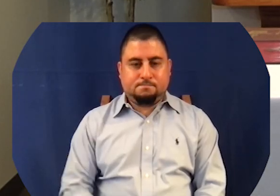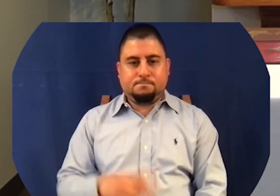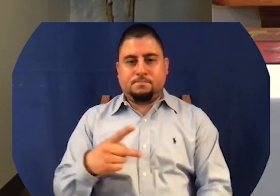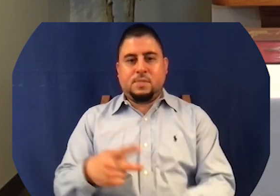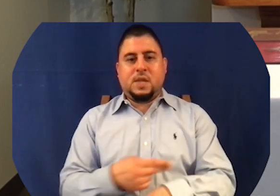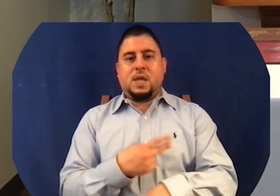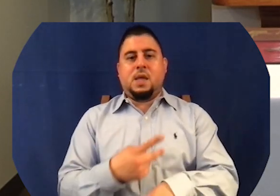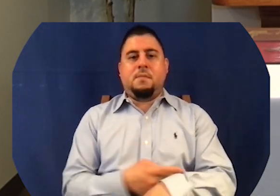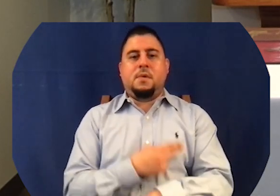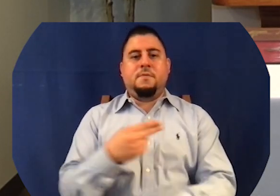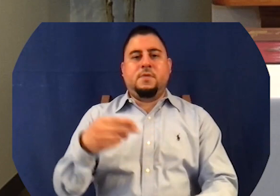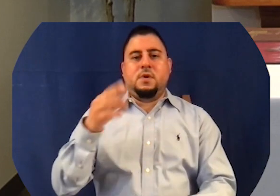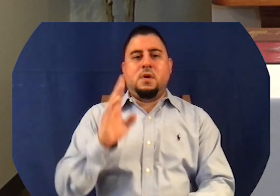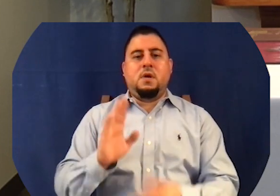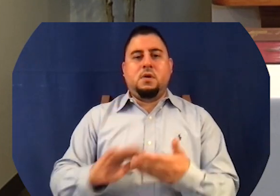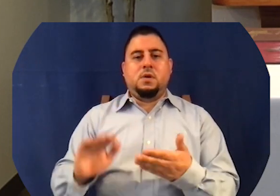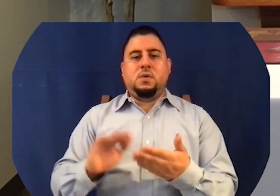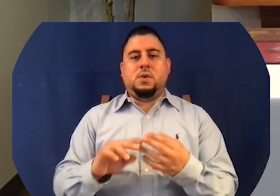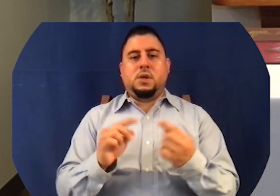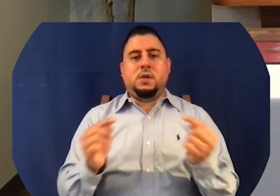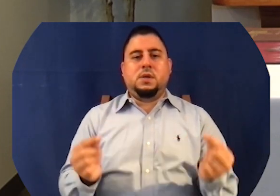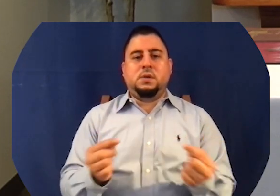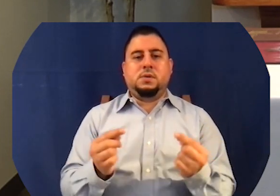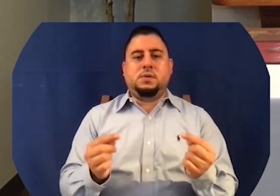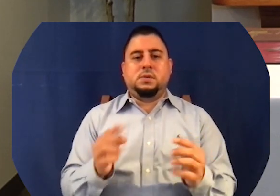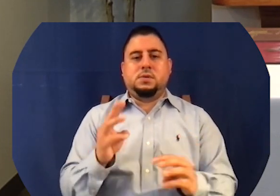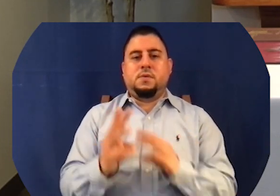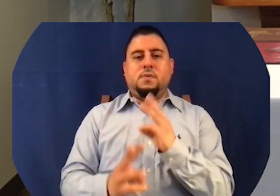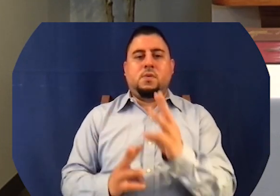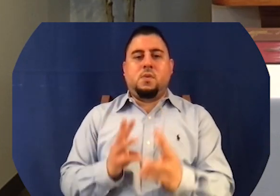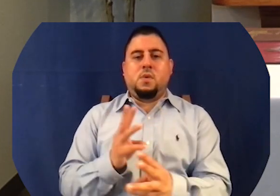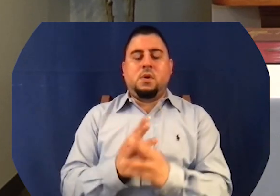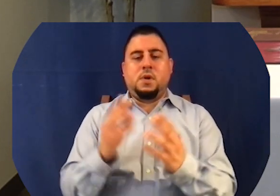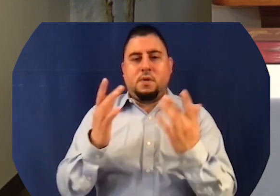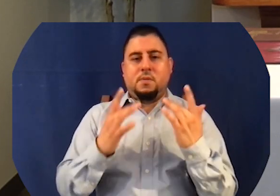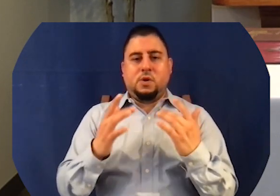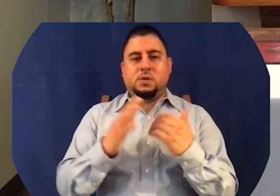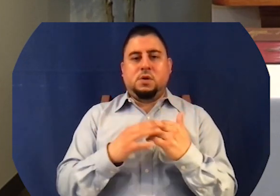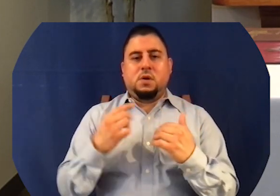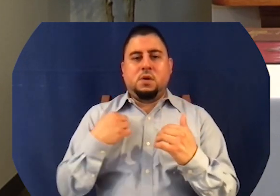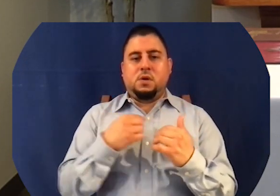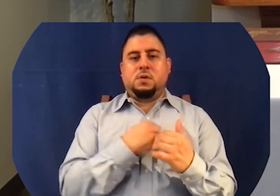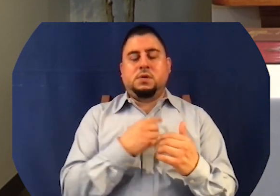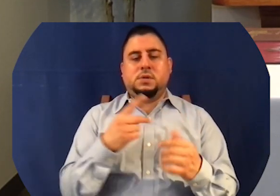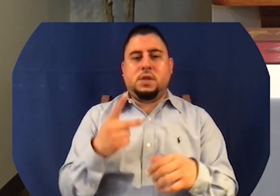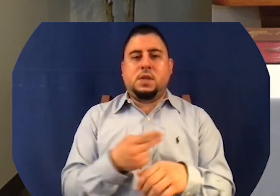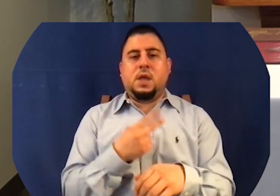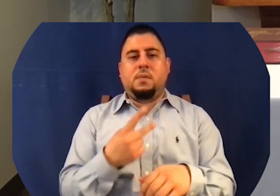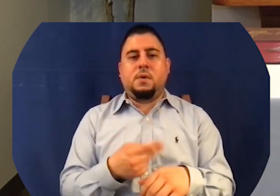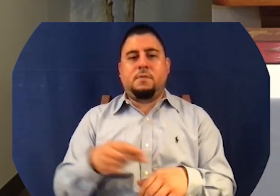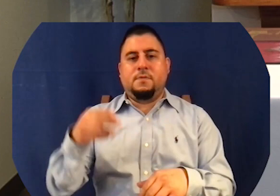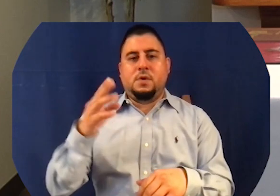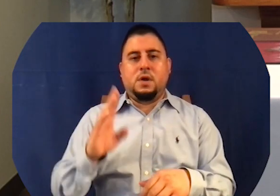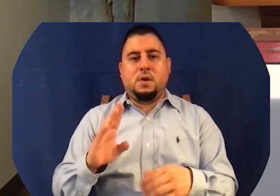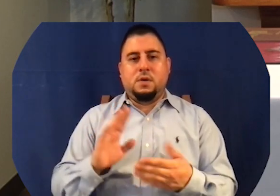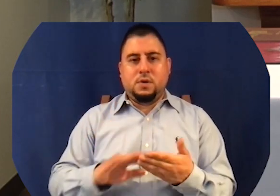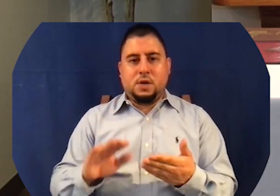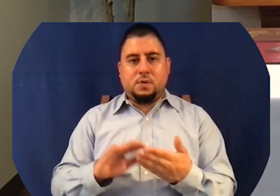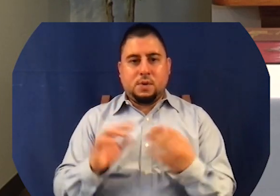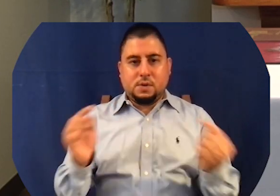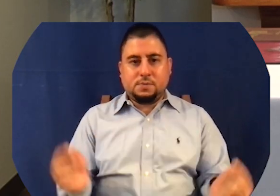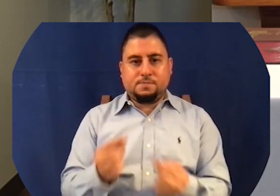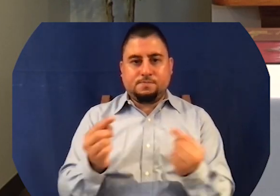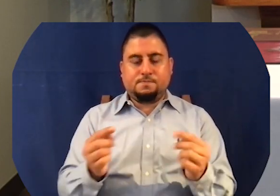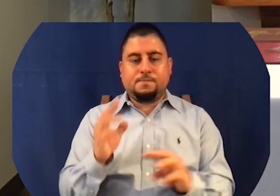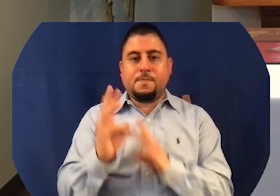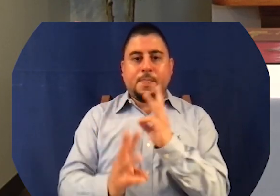Lamb of God, take away the sins of the world, have mercy on us. Lamb of God, you take away